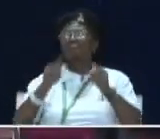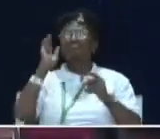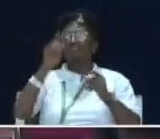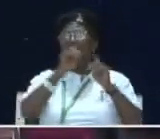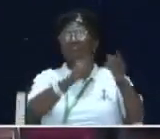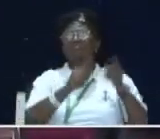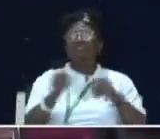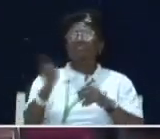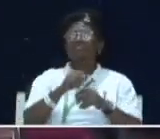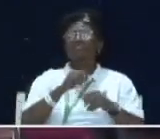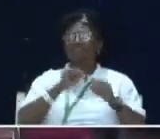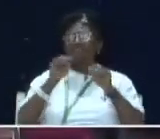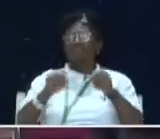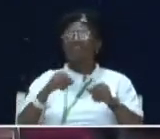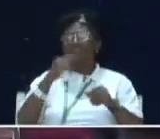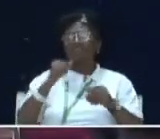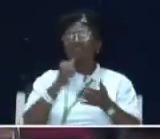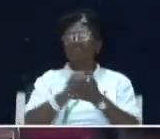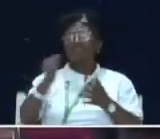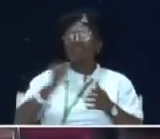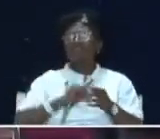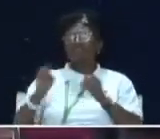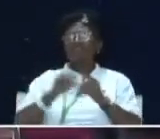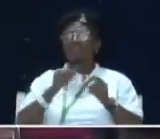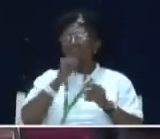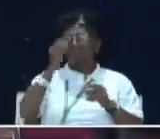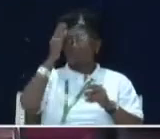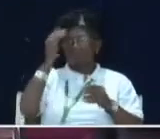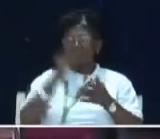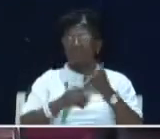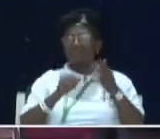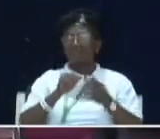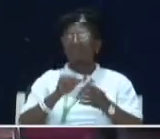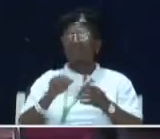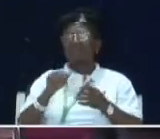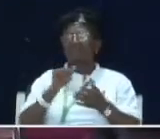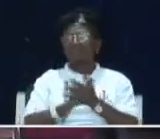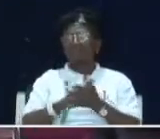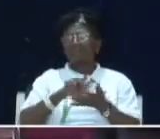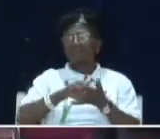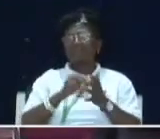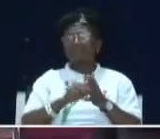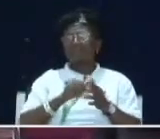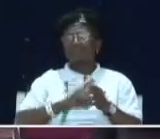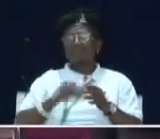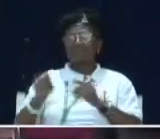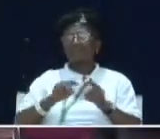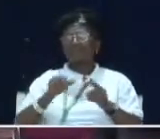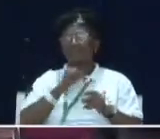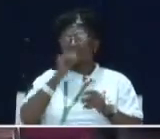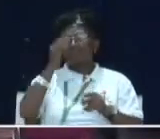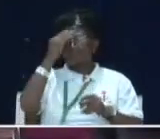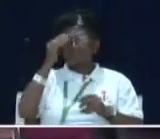I will say, "Man, I didn't know. What does that mean? I didn't know how that could ever